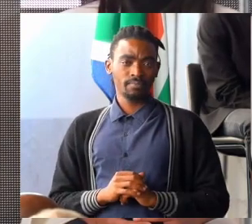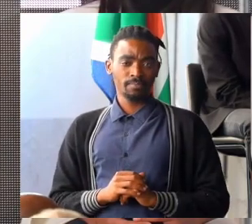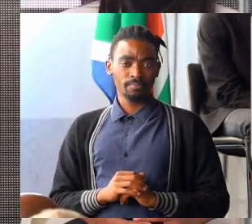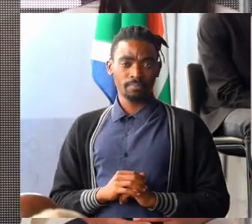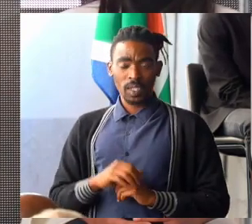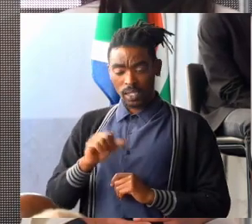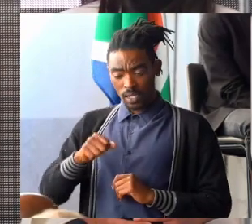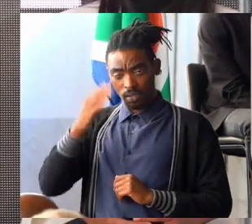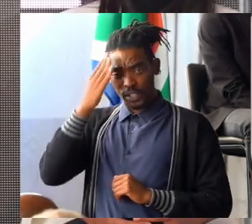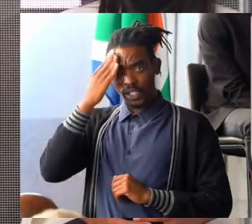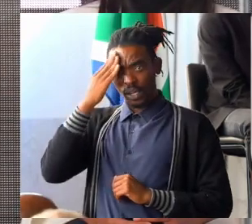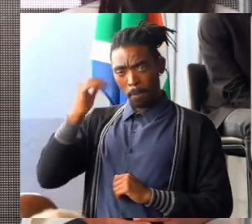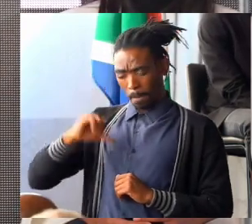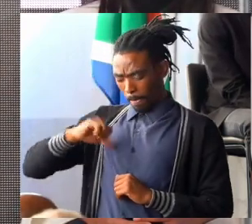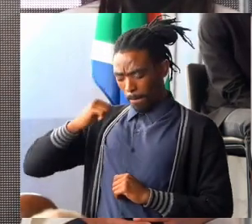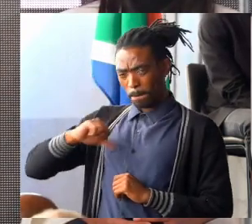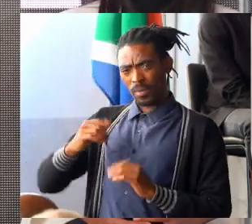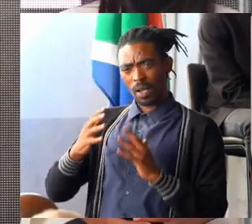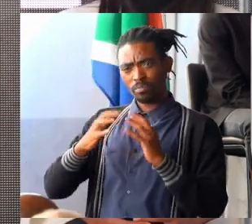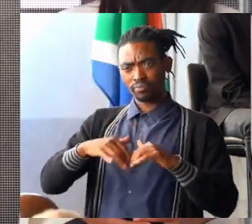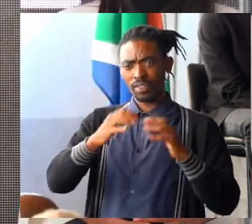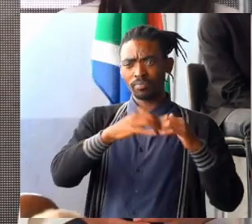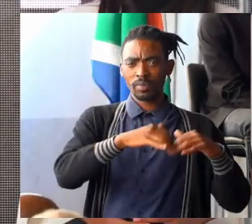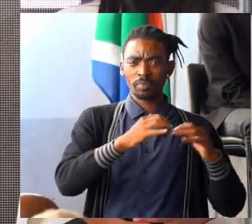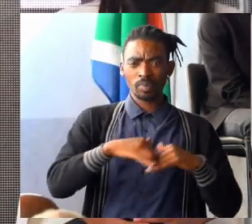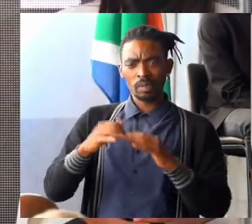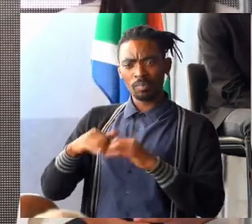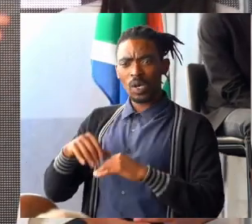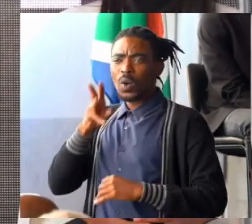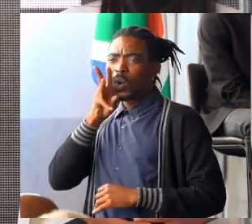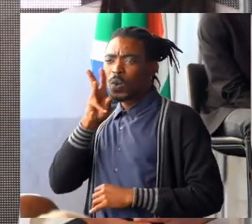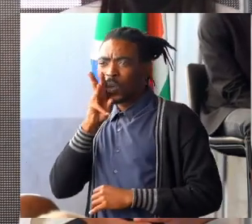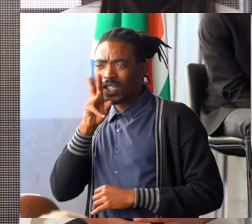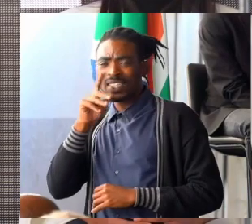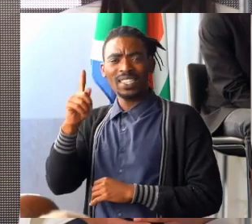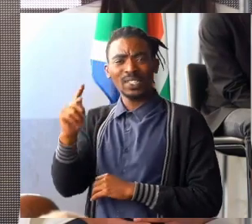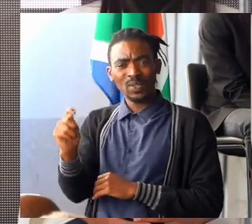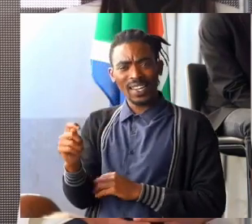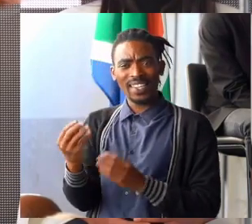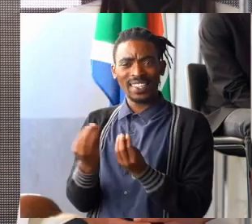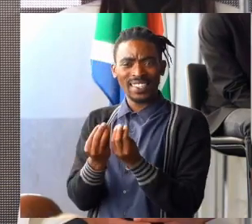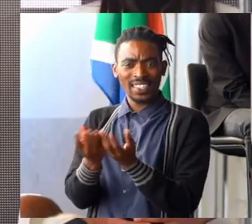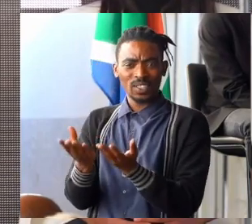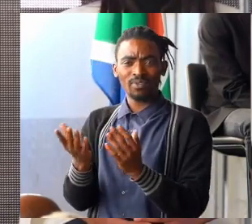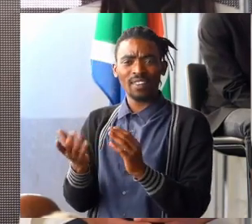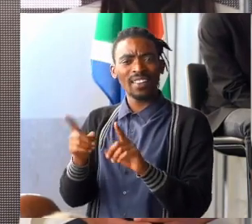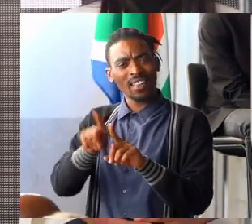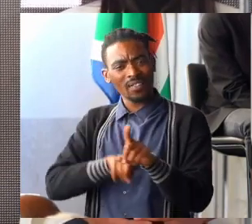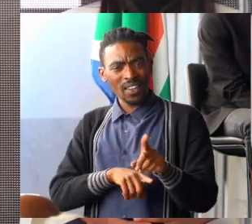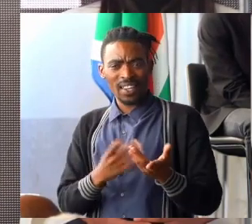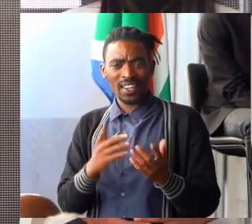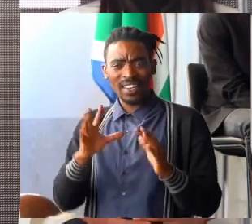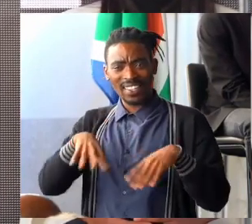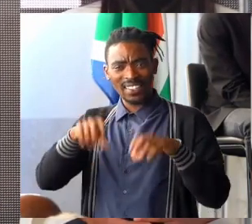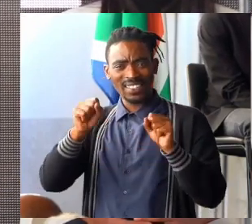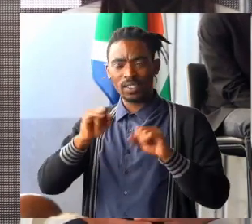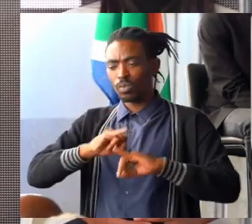our municipalities are falling apart. We know water and sanitation are failing, and to say nothing of electricity.